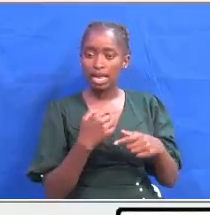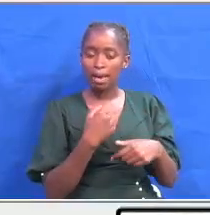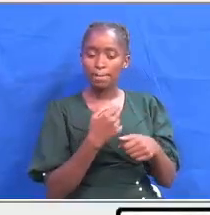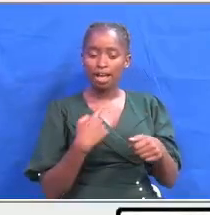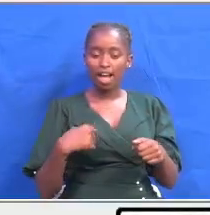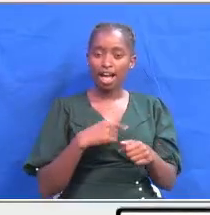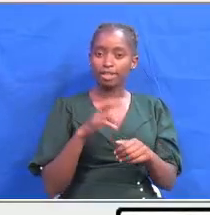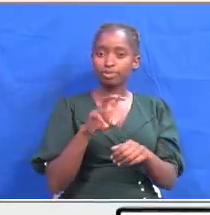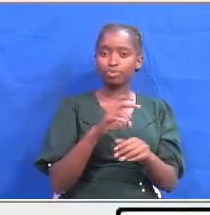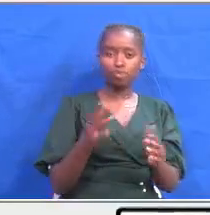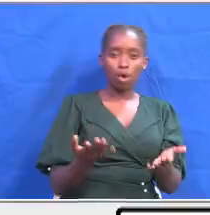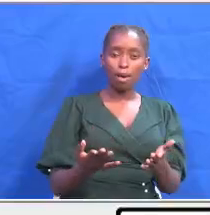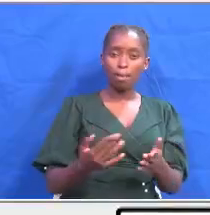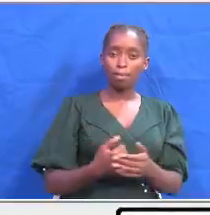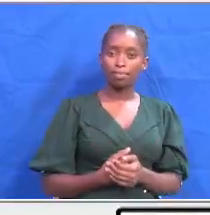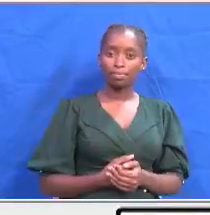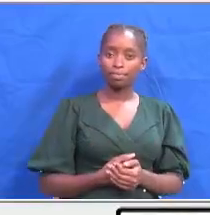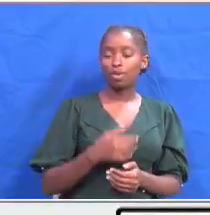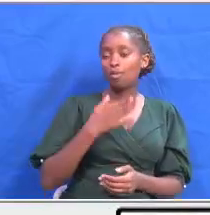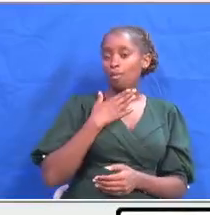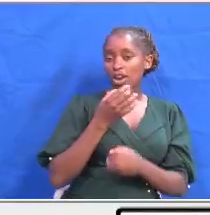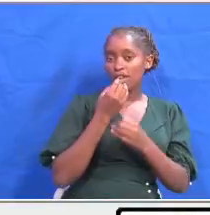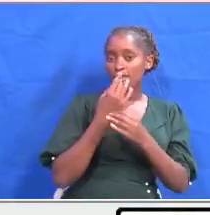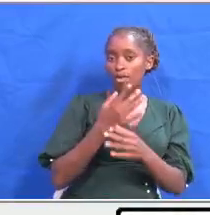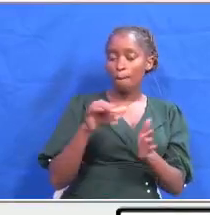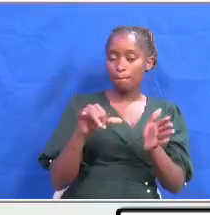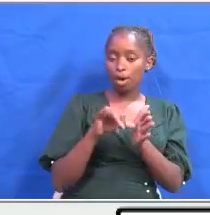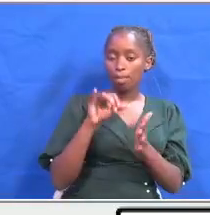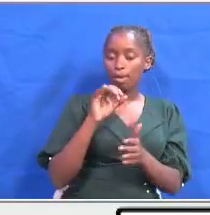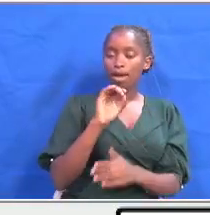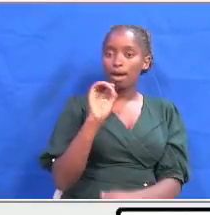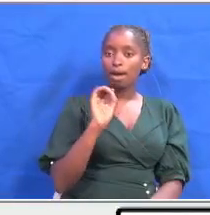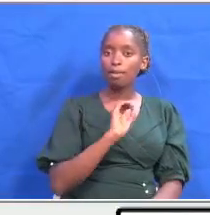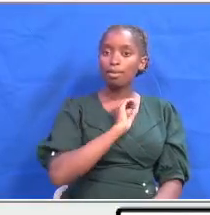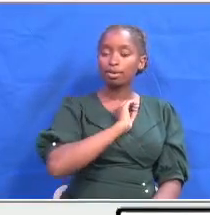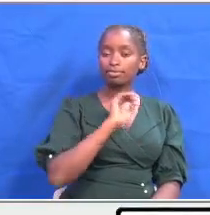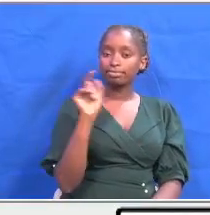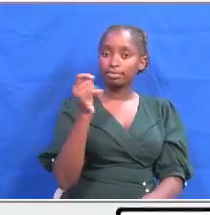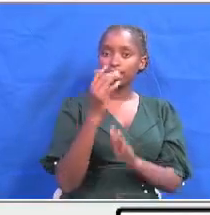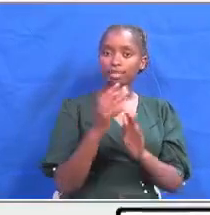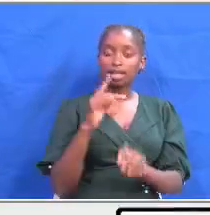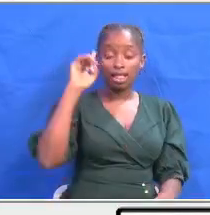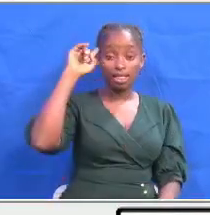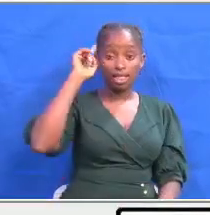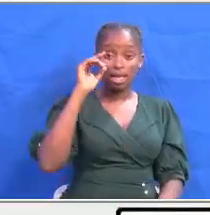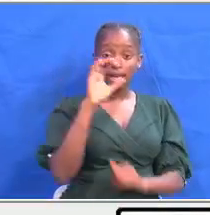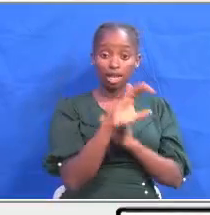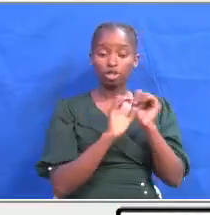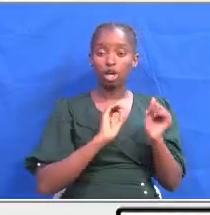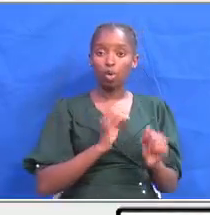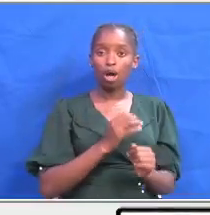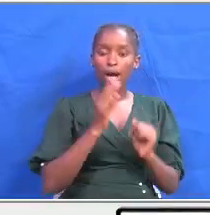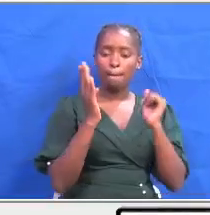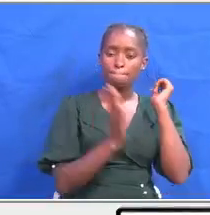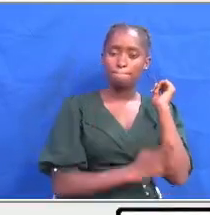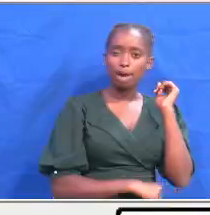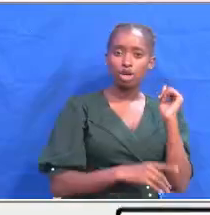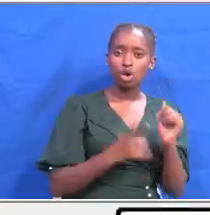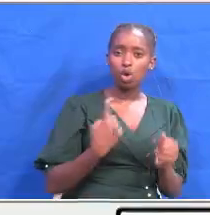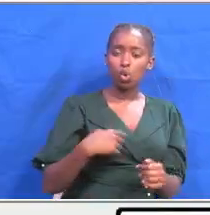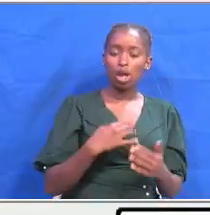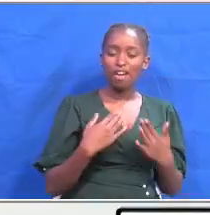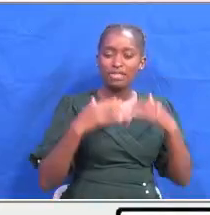Okay. You see, the only problem with us Kenyans, and I think that's why our country hurts, is because we get quickly and we